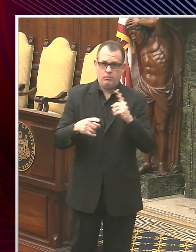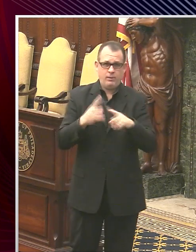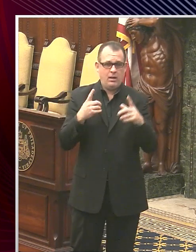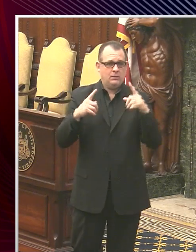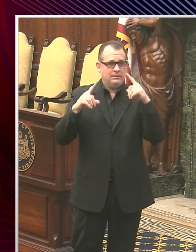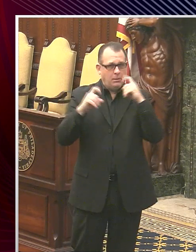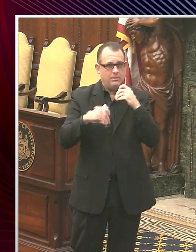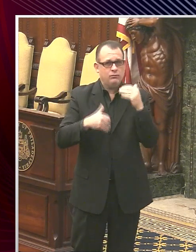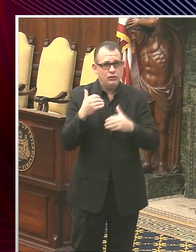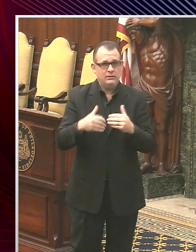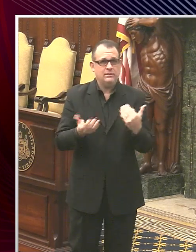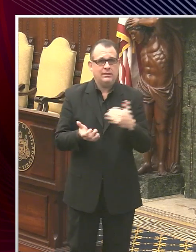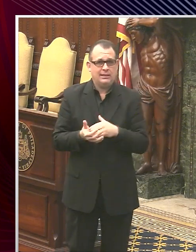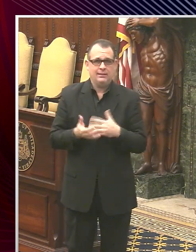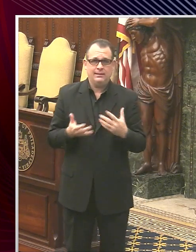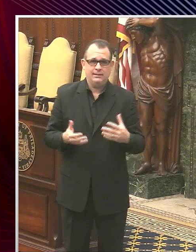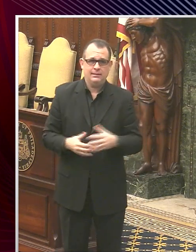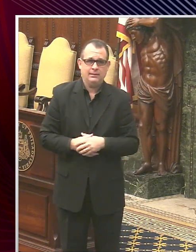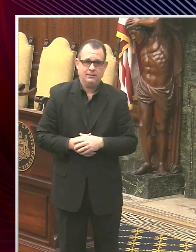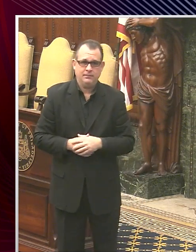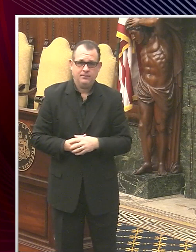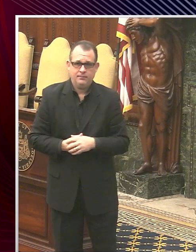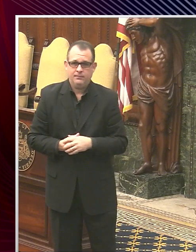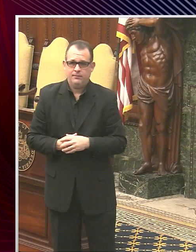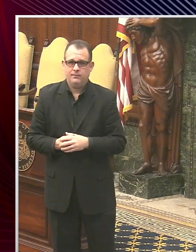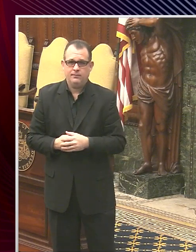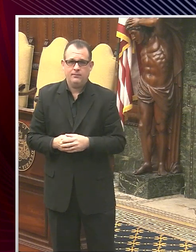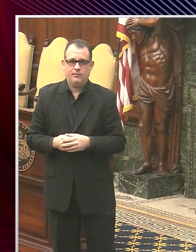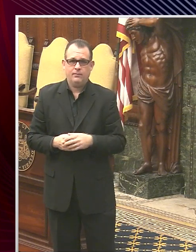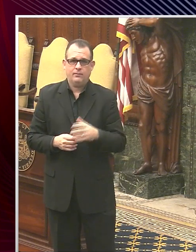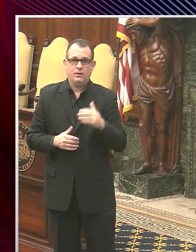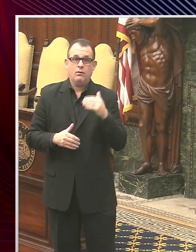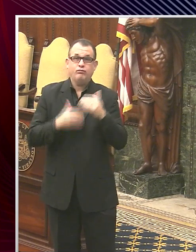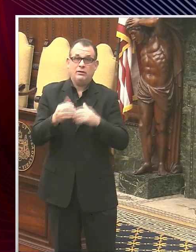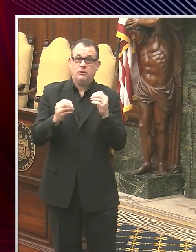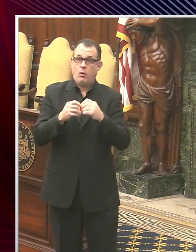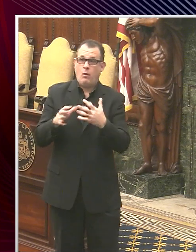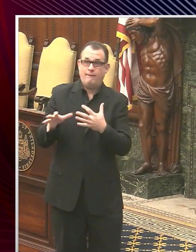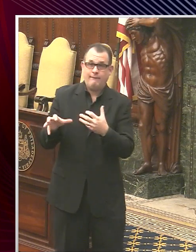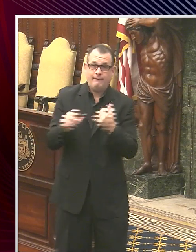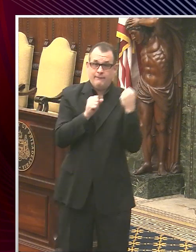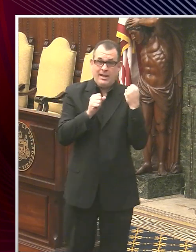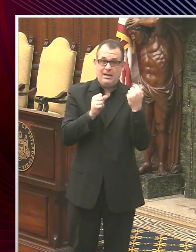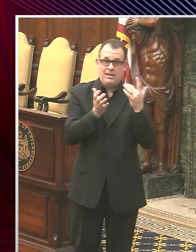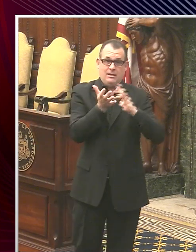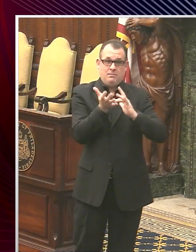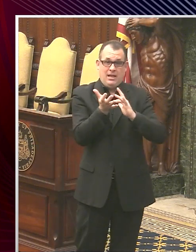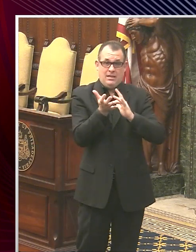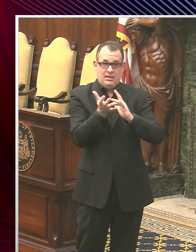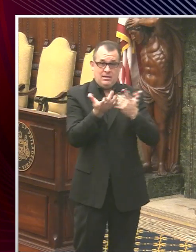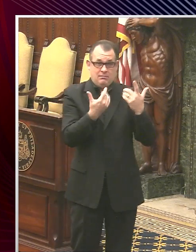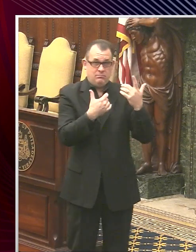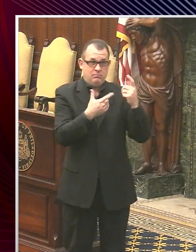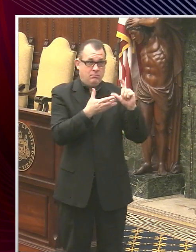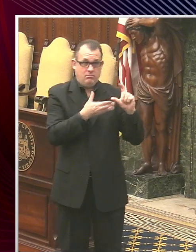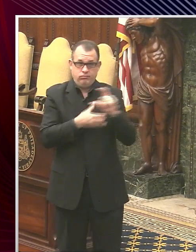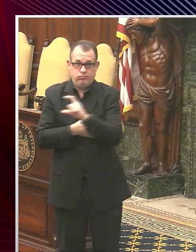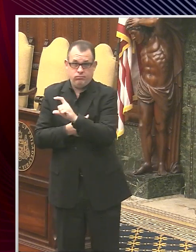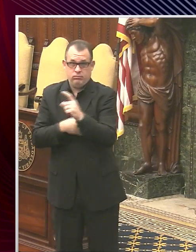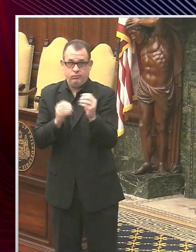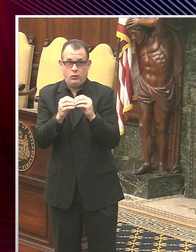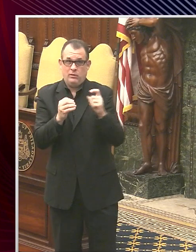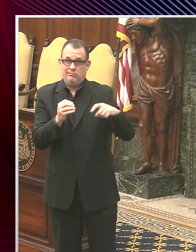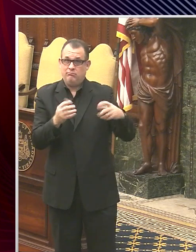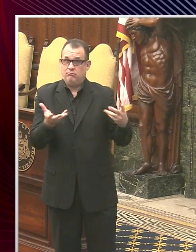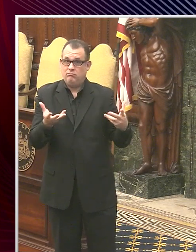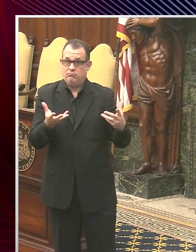vaccine out. To speed up the process, more than anything, we need more doses. Even though we haven't disseminated all the